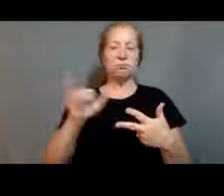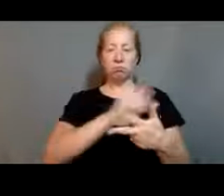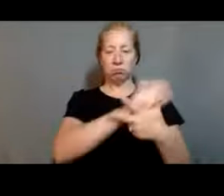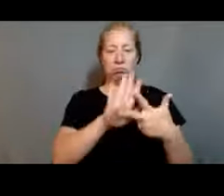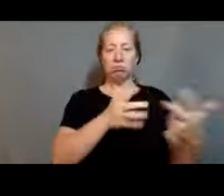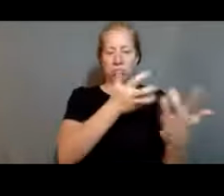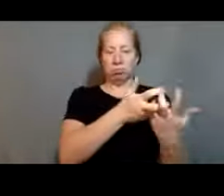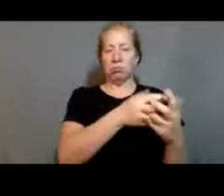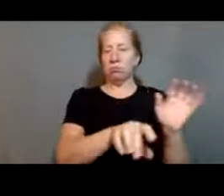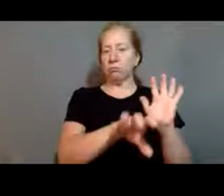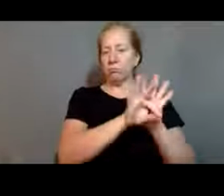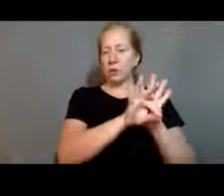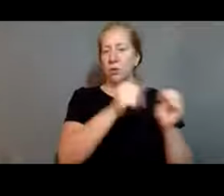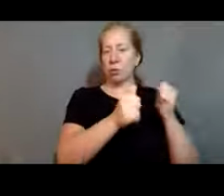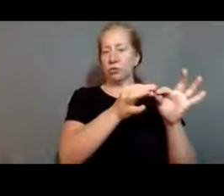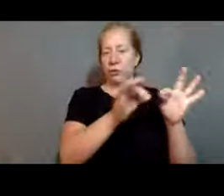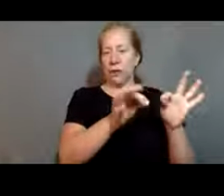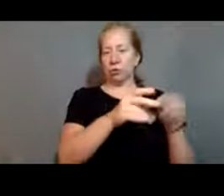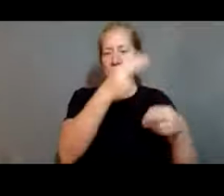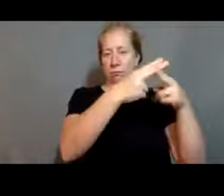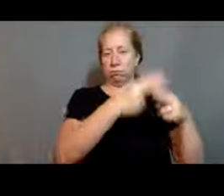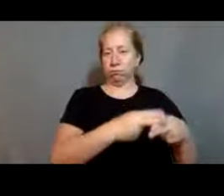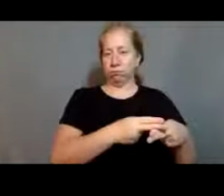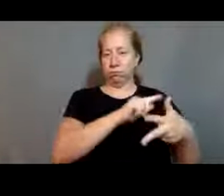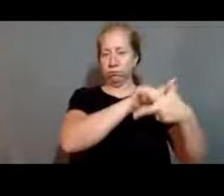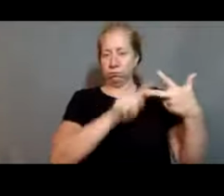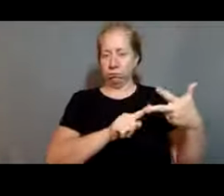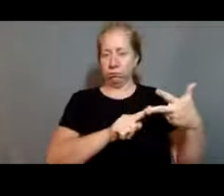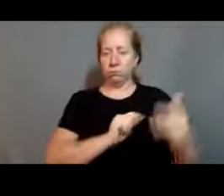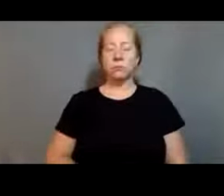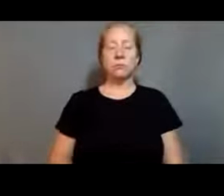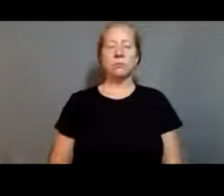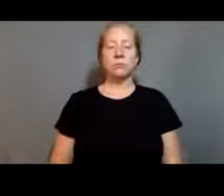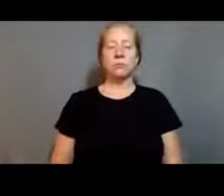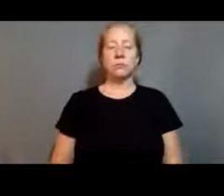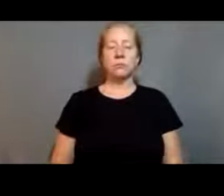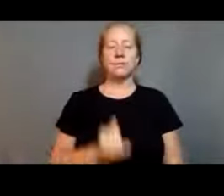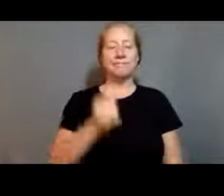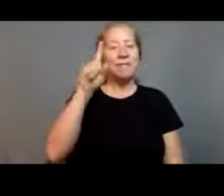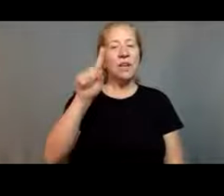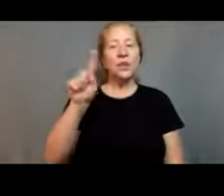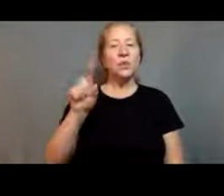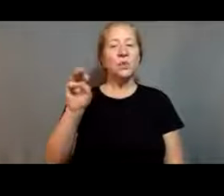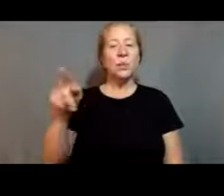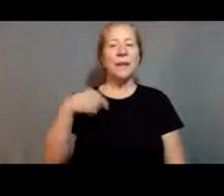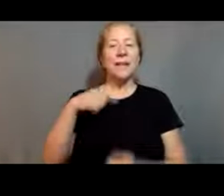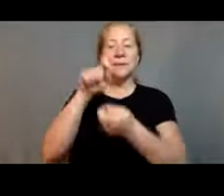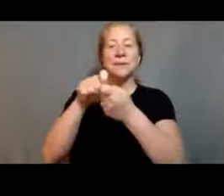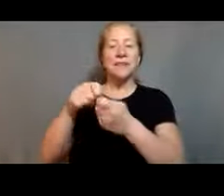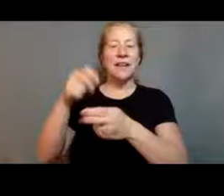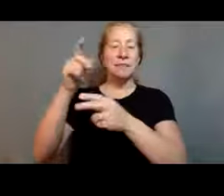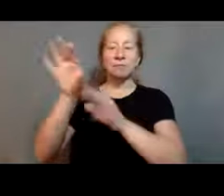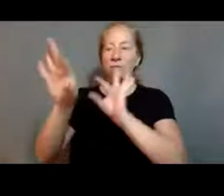languages, select Spanish, French, or Portuguese. Zoom only has certain